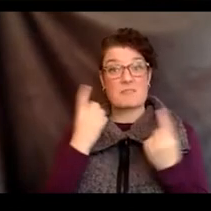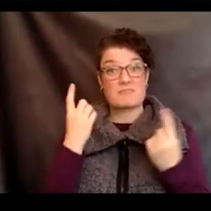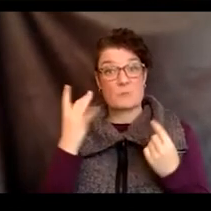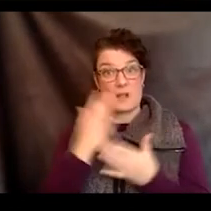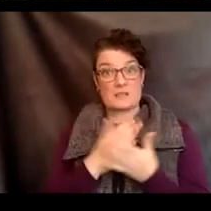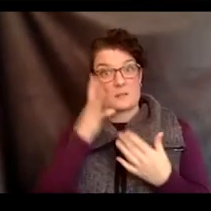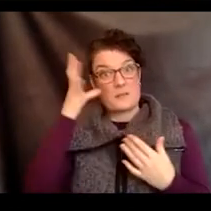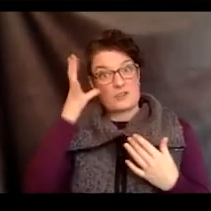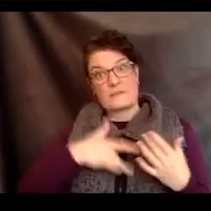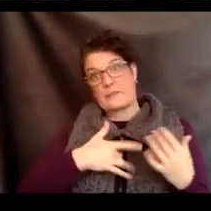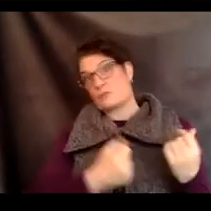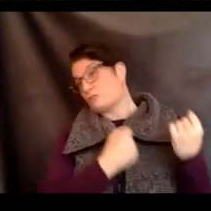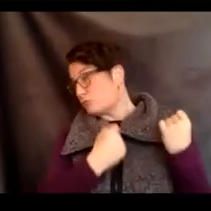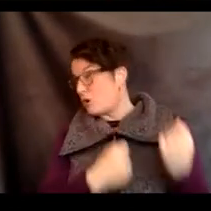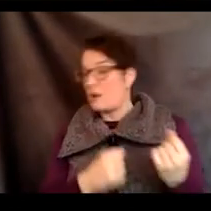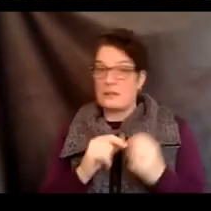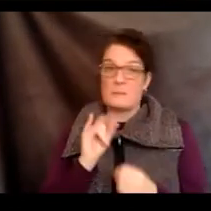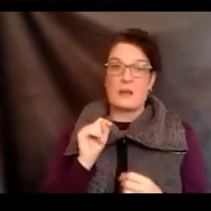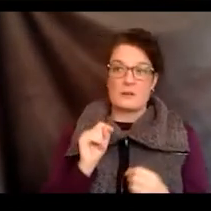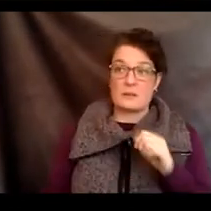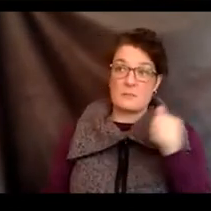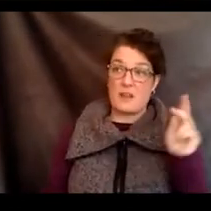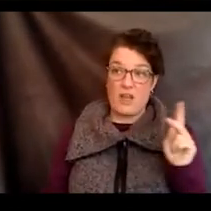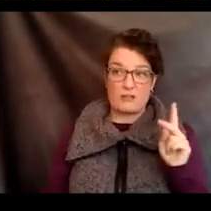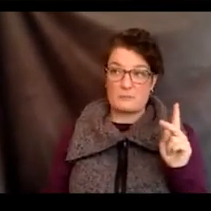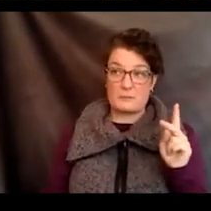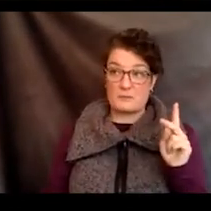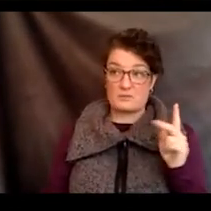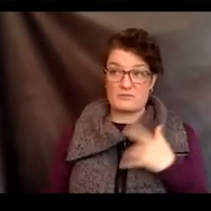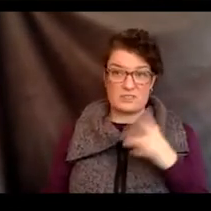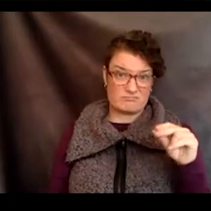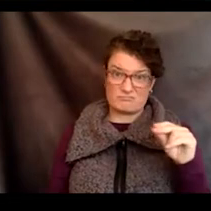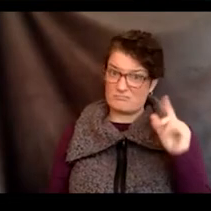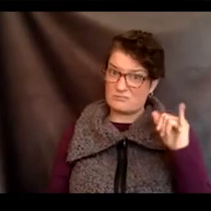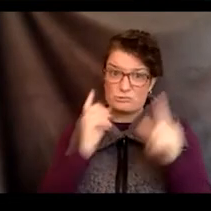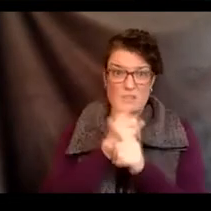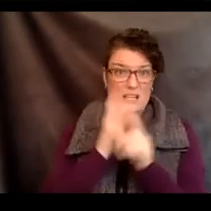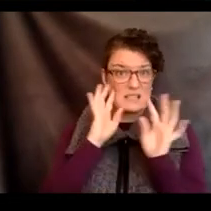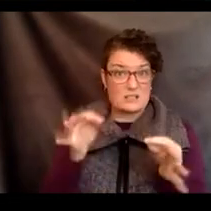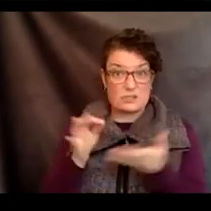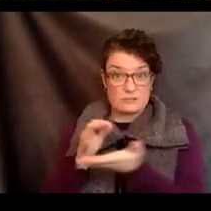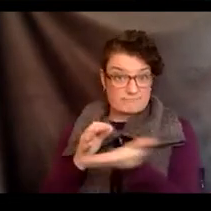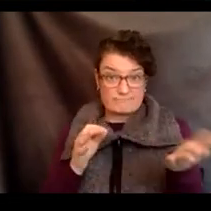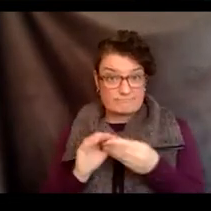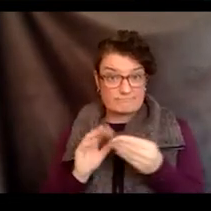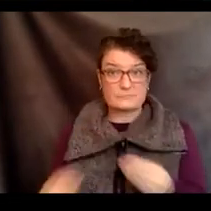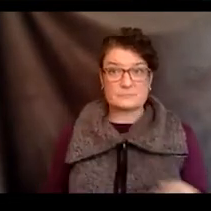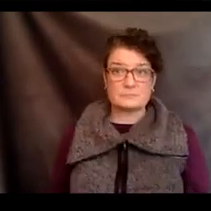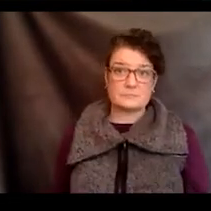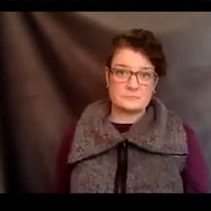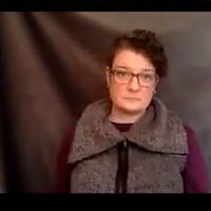very strongly about it, but other people will feel like it's the right decision. If anyone else wants to jump in.